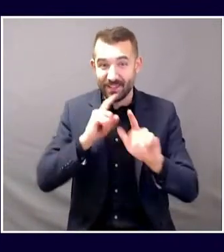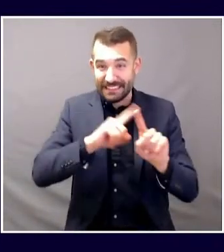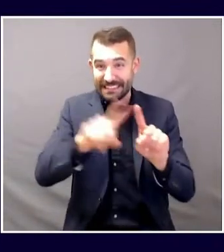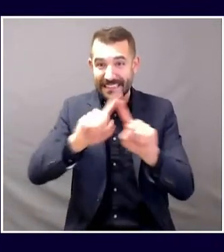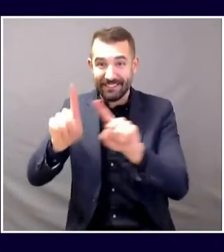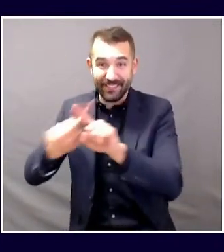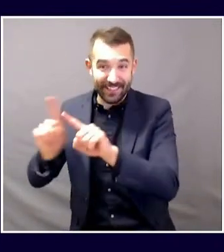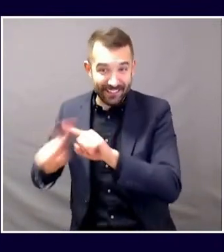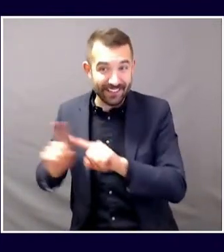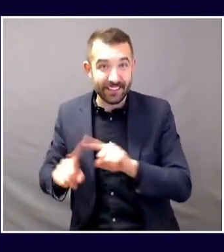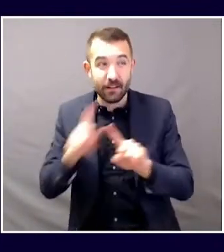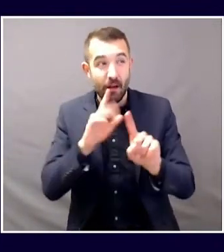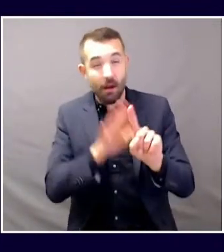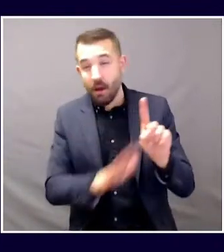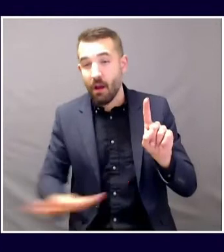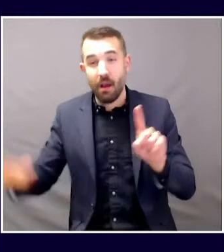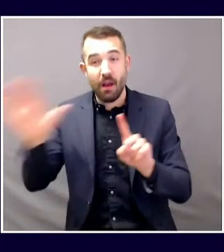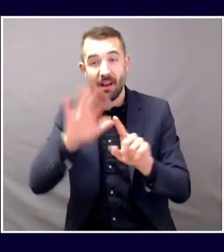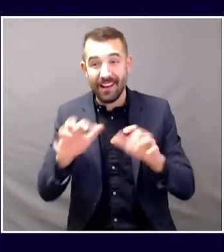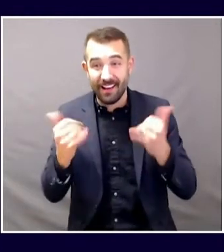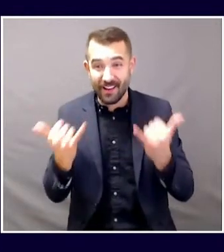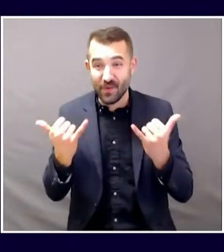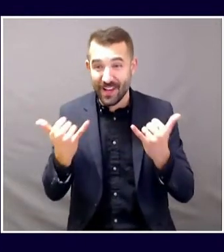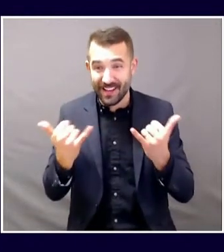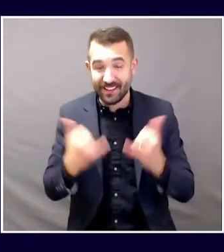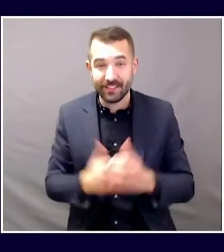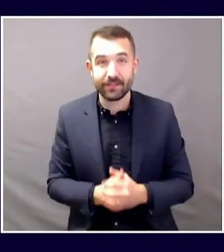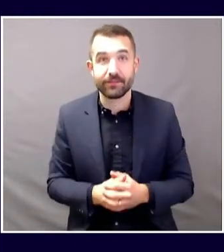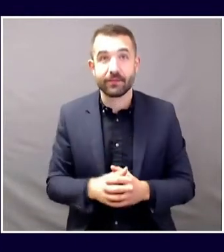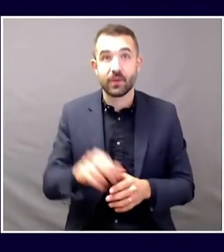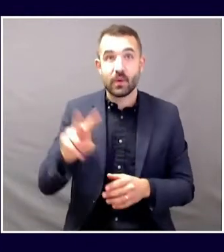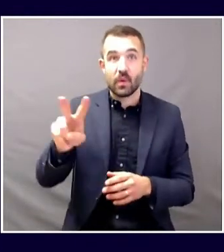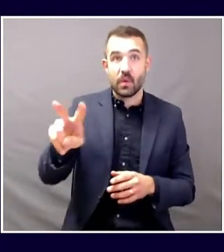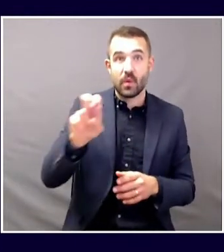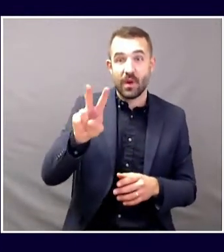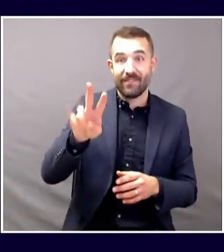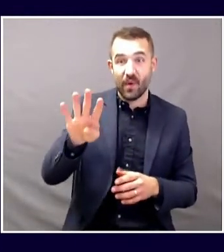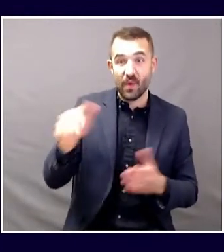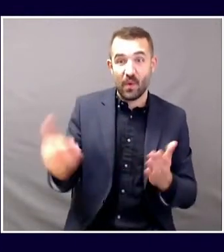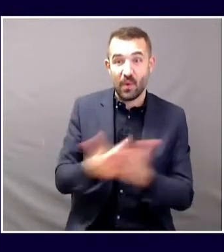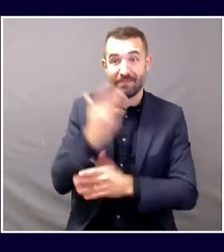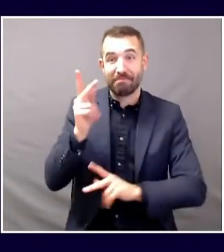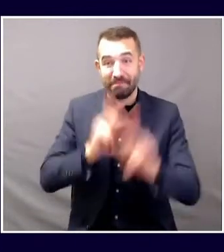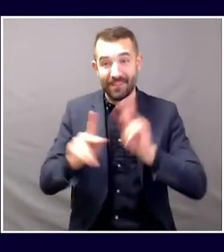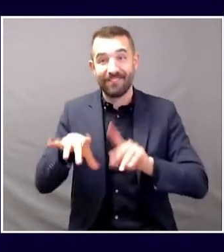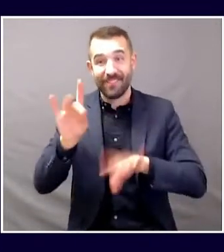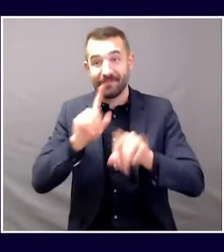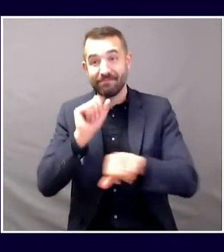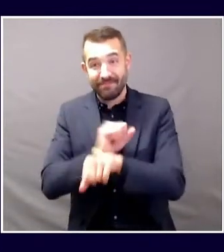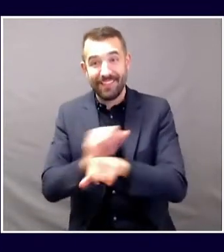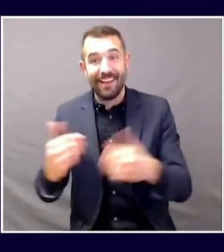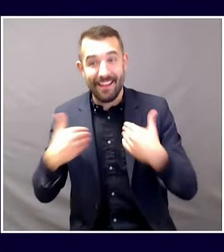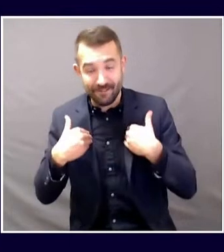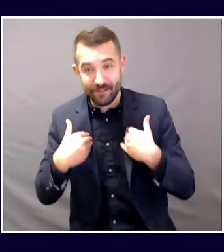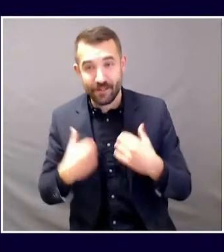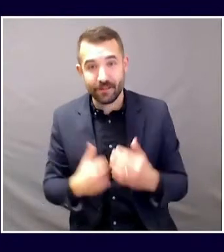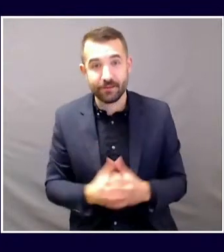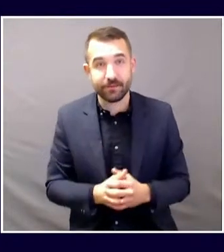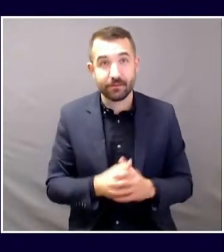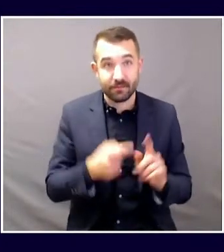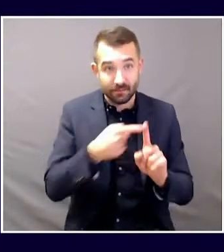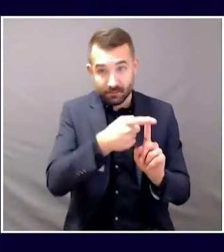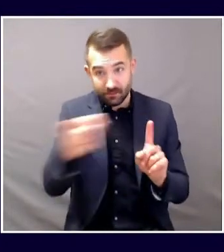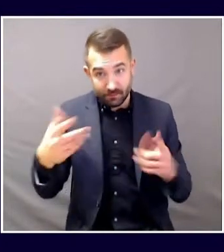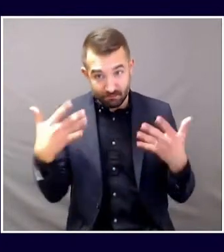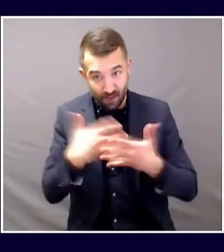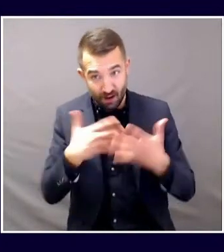today, we're seeing 224 new people be affected. I know this may scare you. That